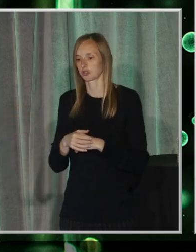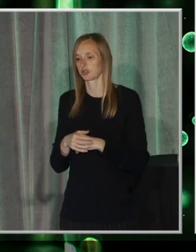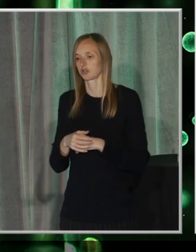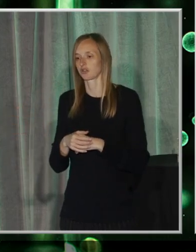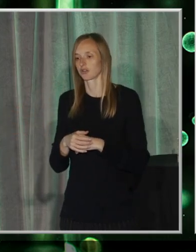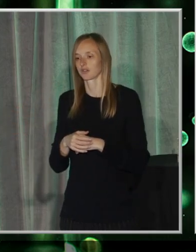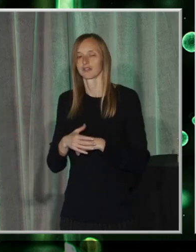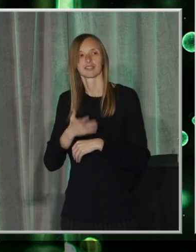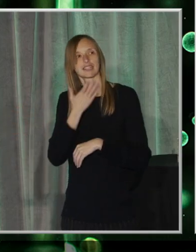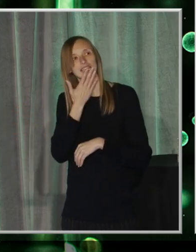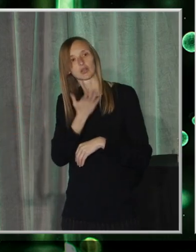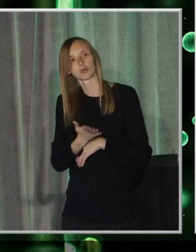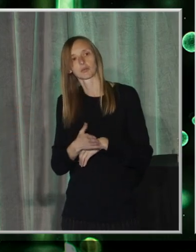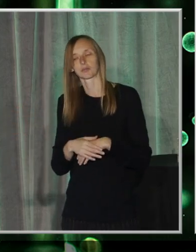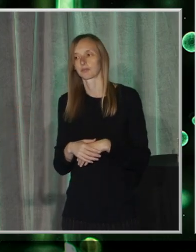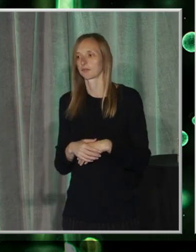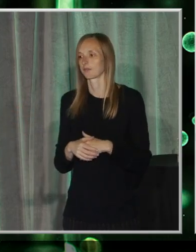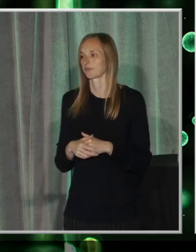Thank you.